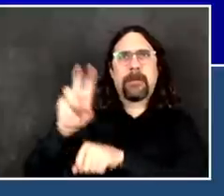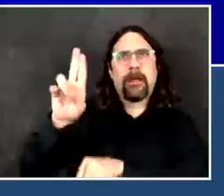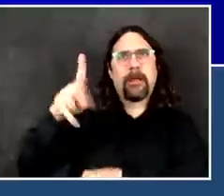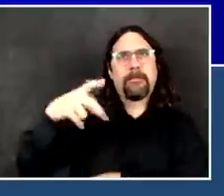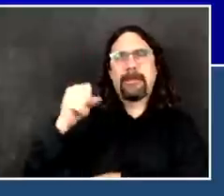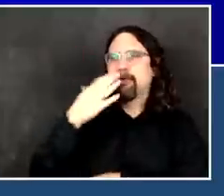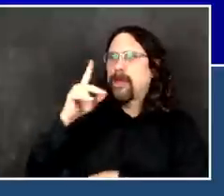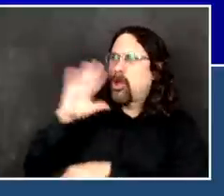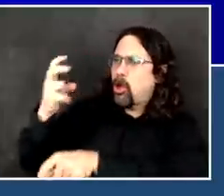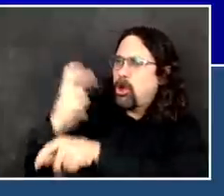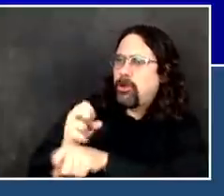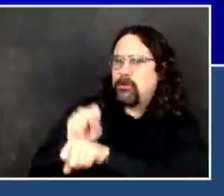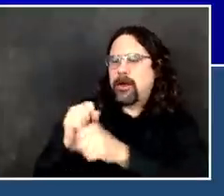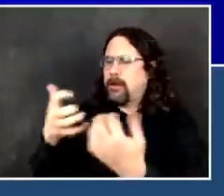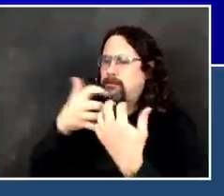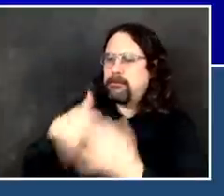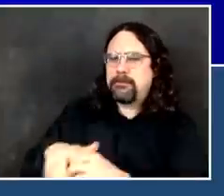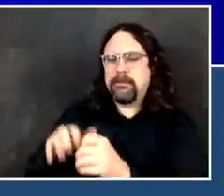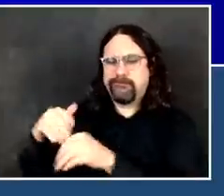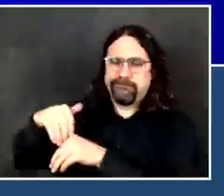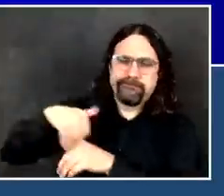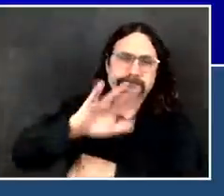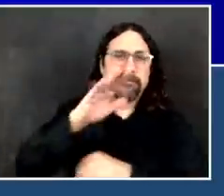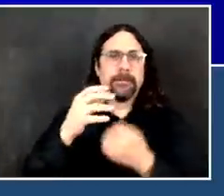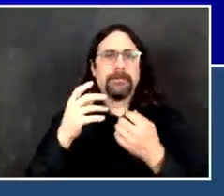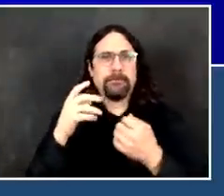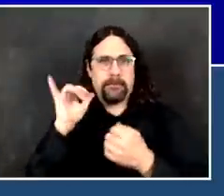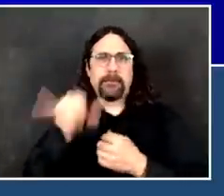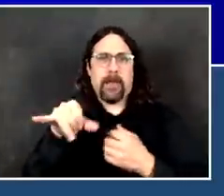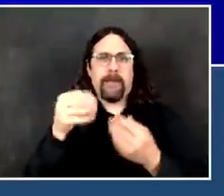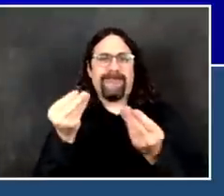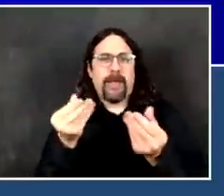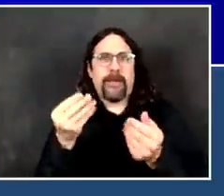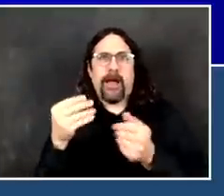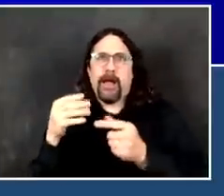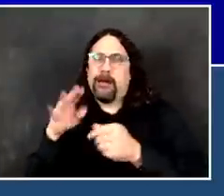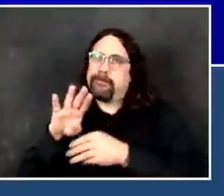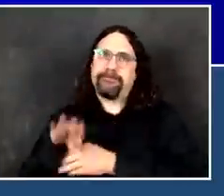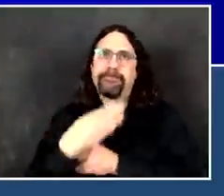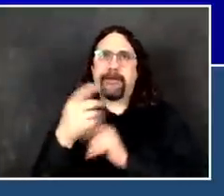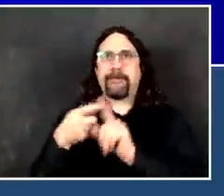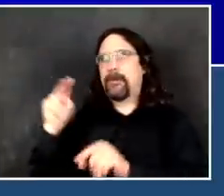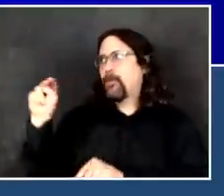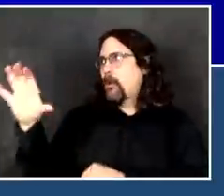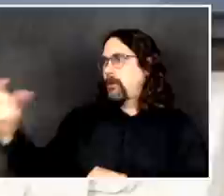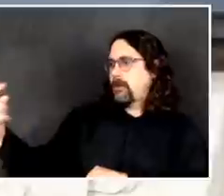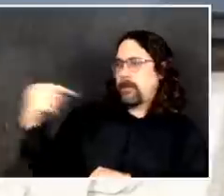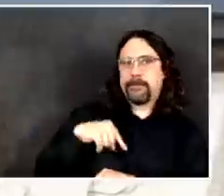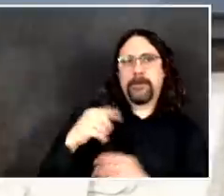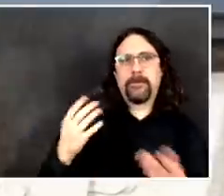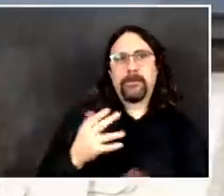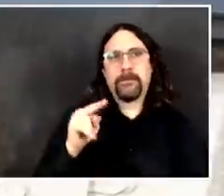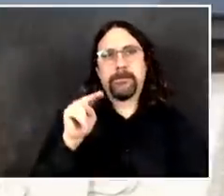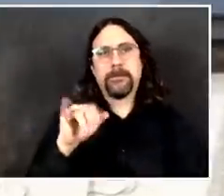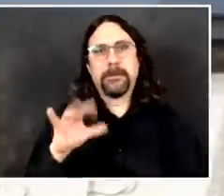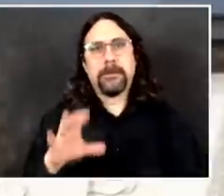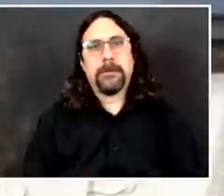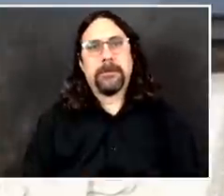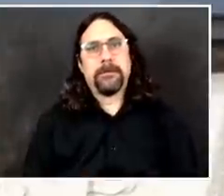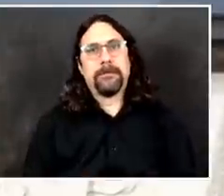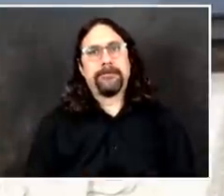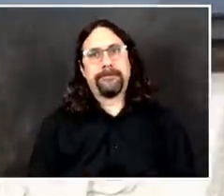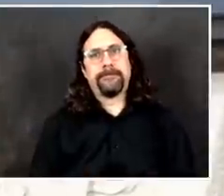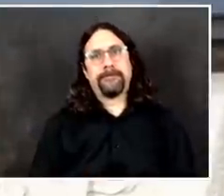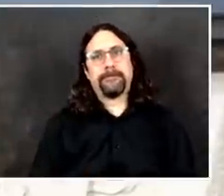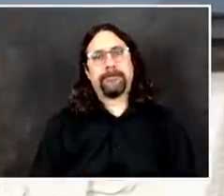I want to say one more thing before I close. We gather today, and you know, normally if our society was functioning as normal, there would